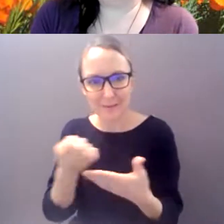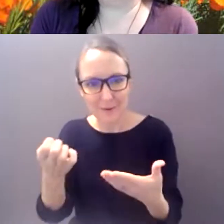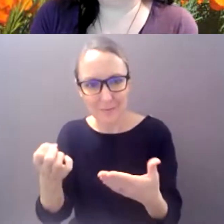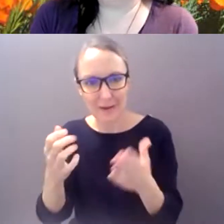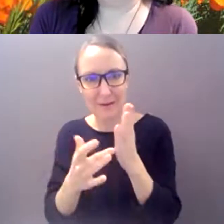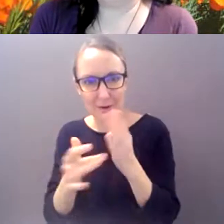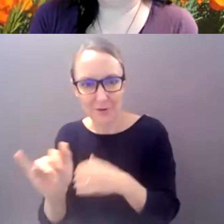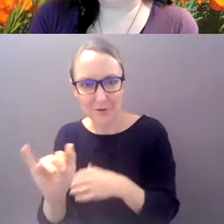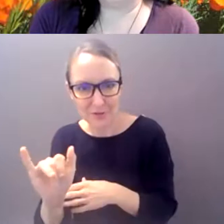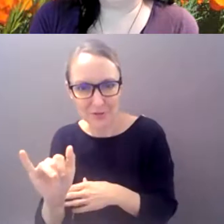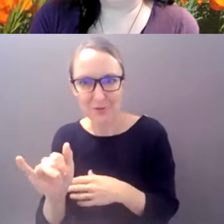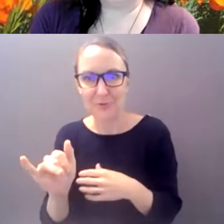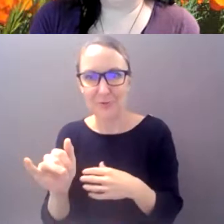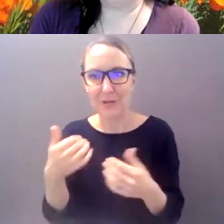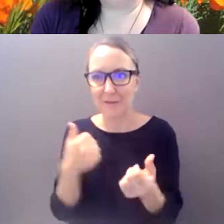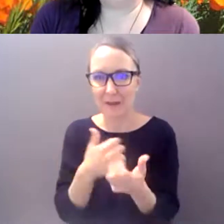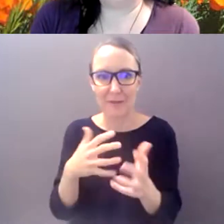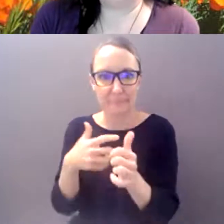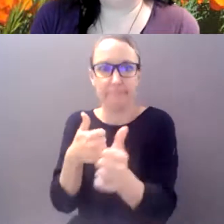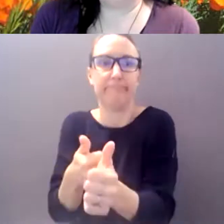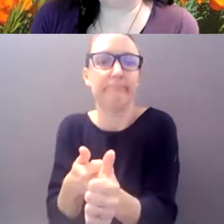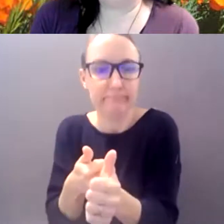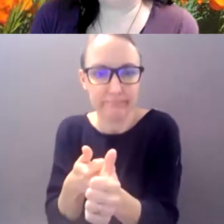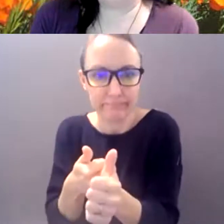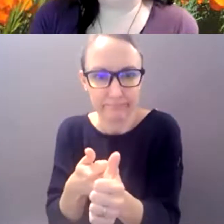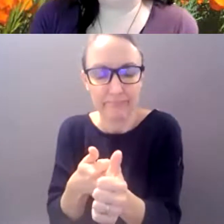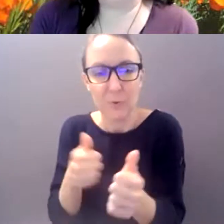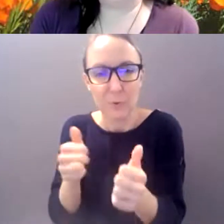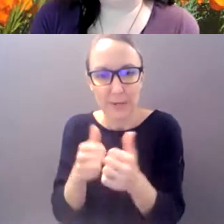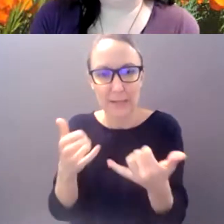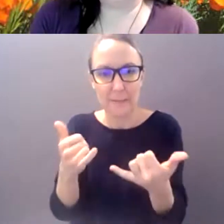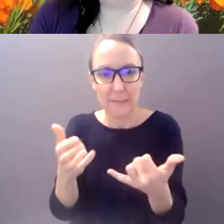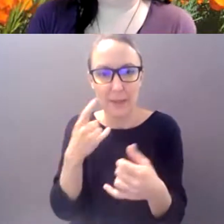the 21st century in terms of capability.